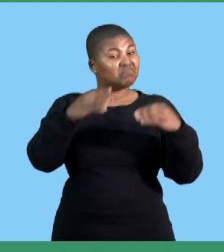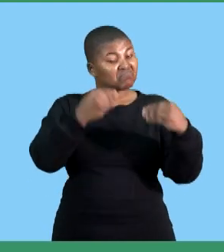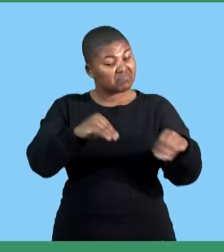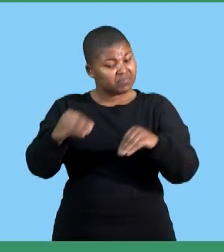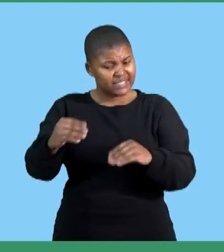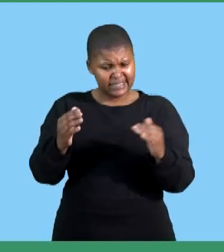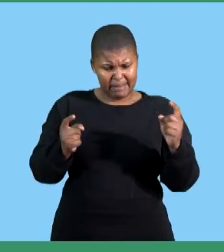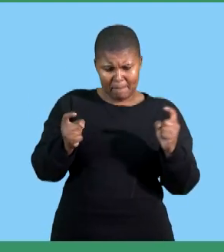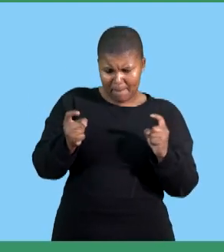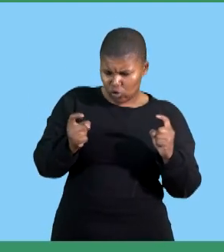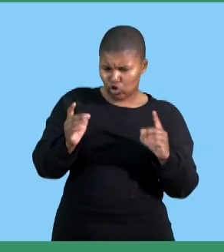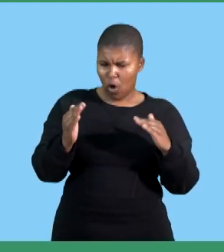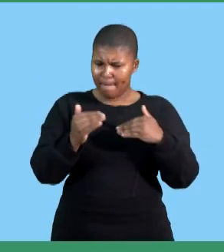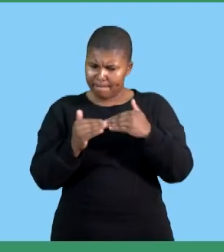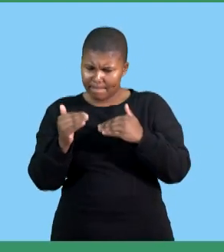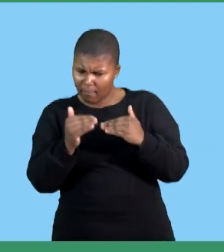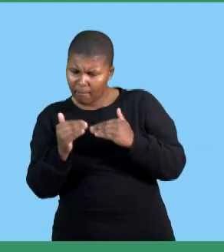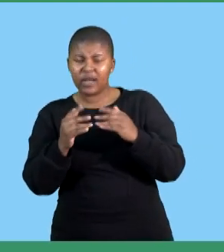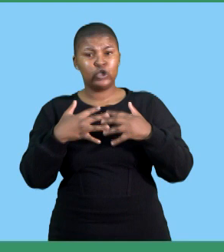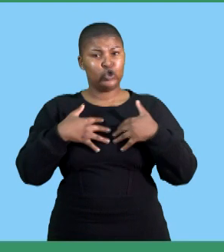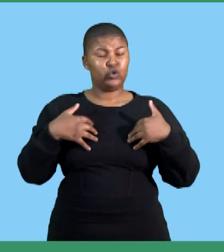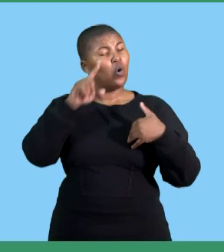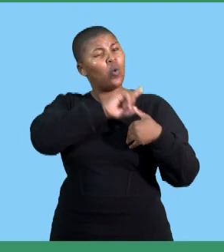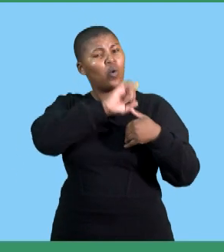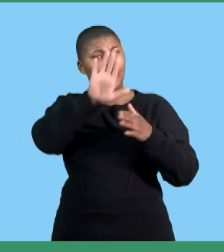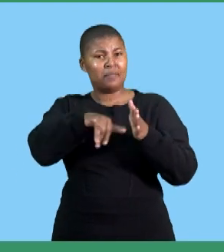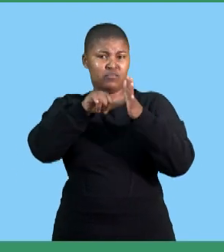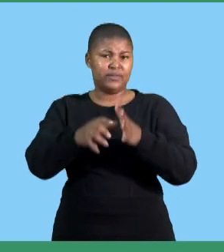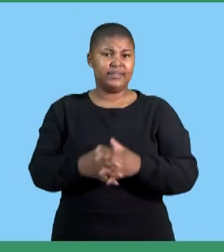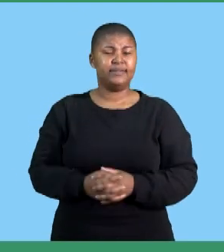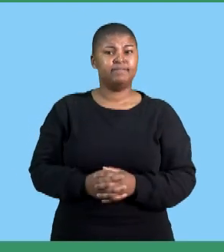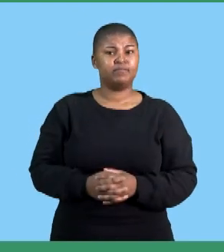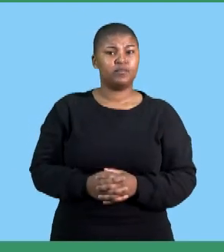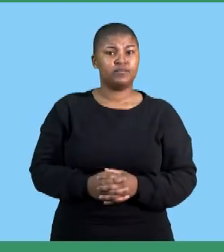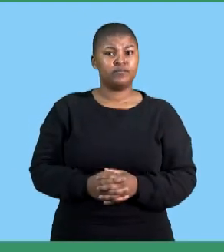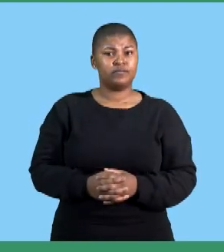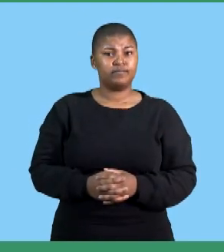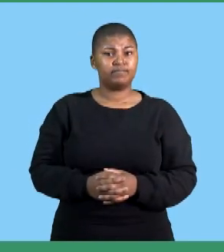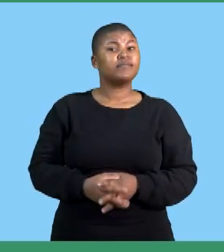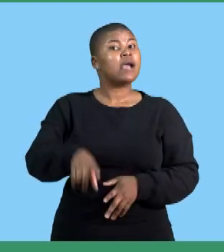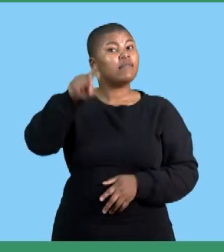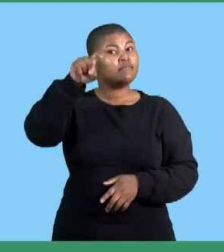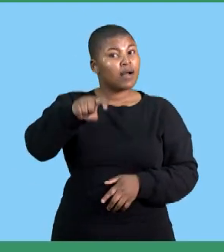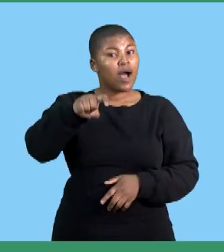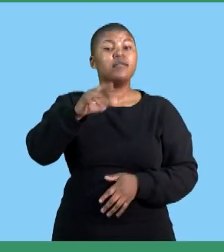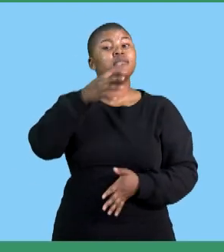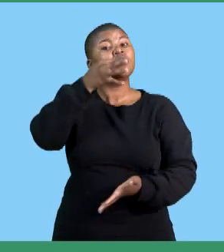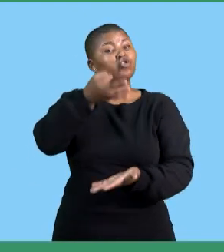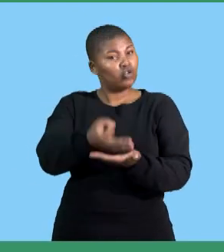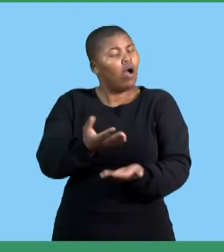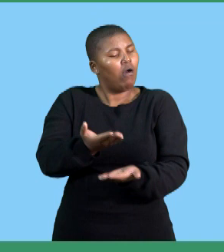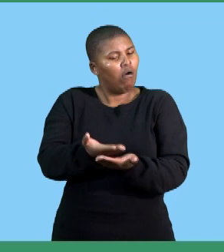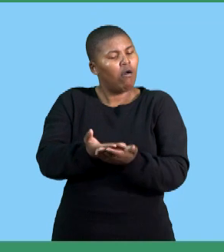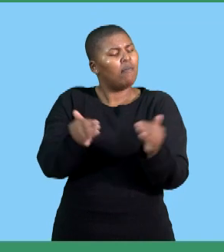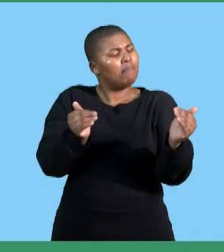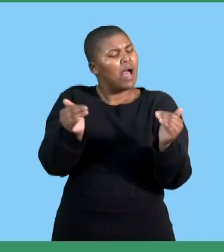to manage stress. You must also be able to suggest the ways in which employees can manage